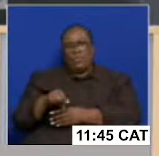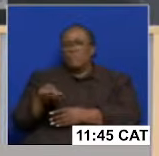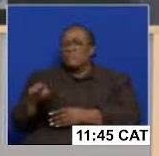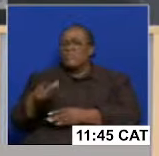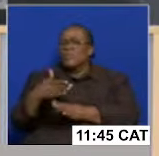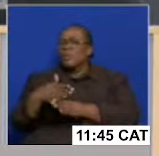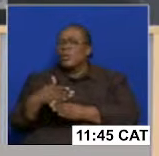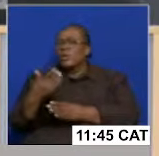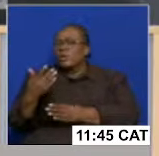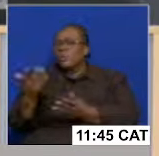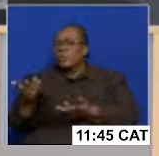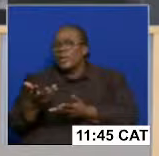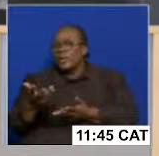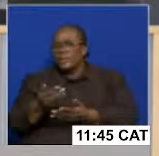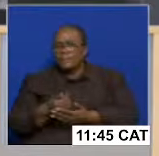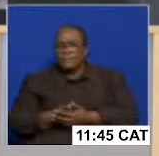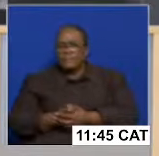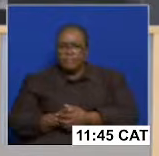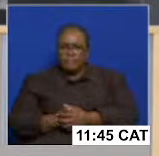time?